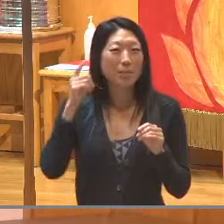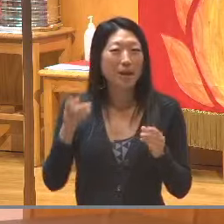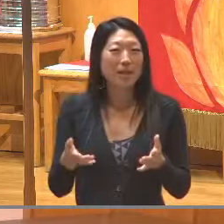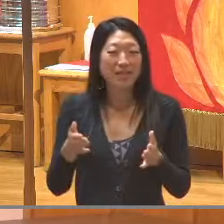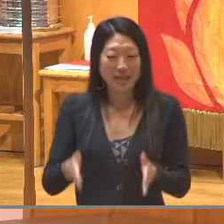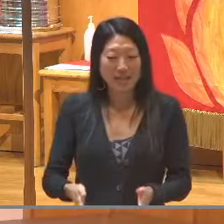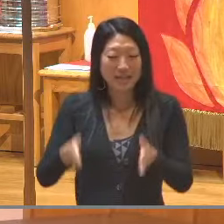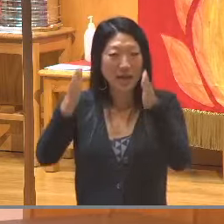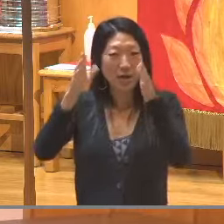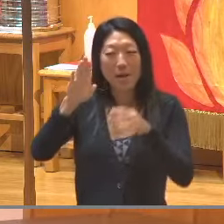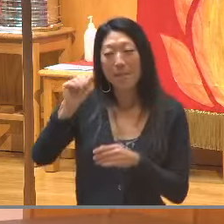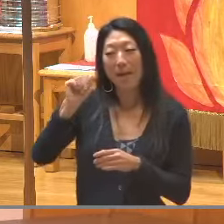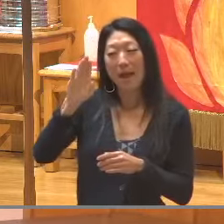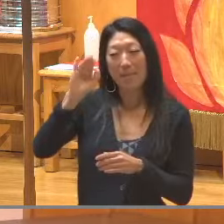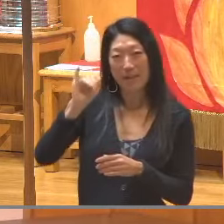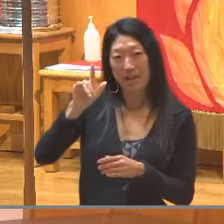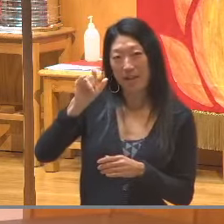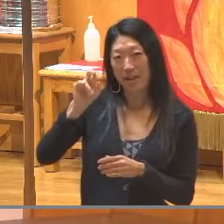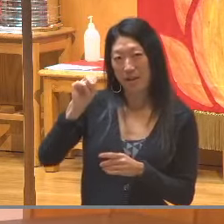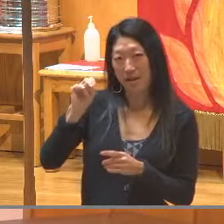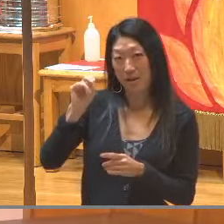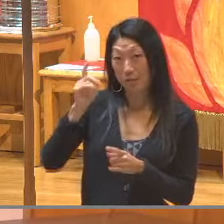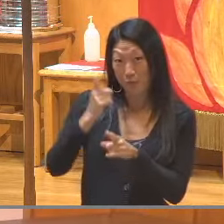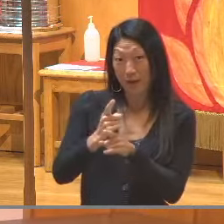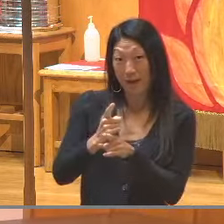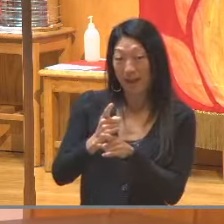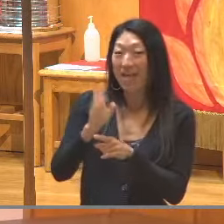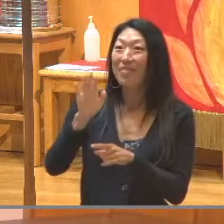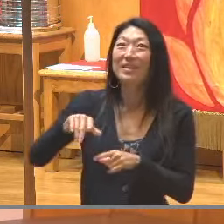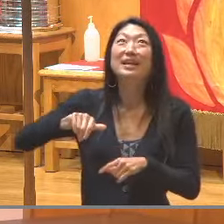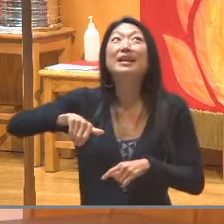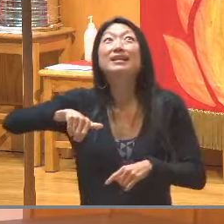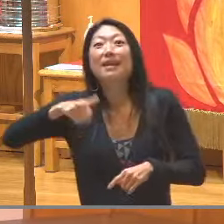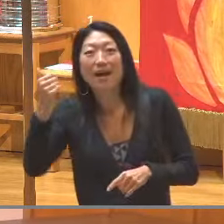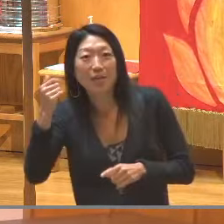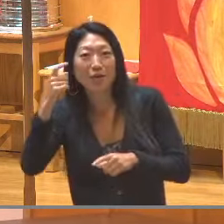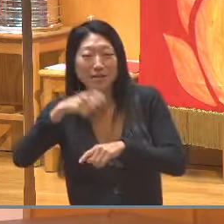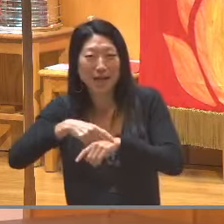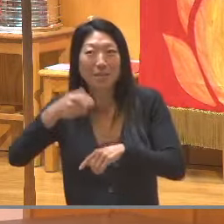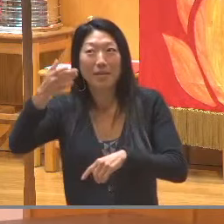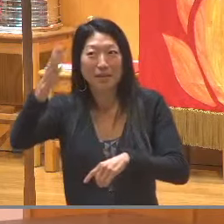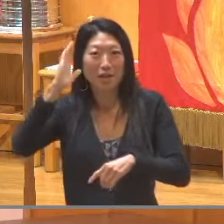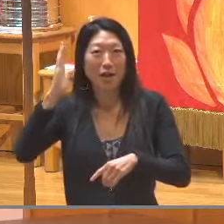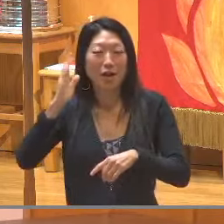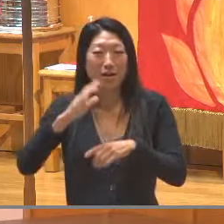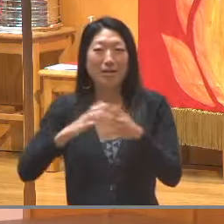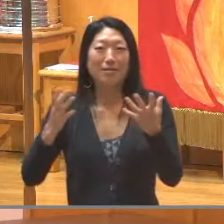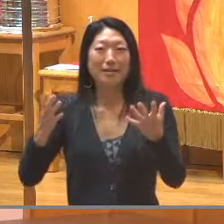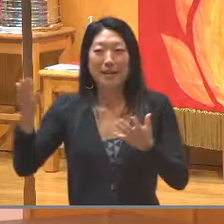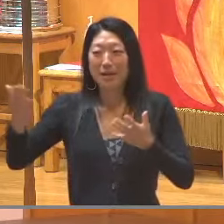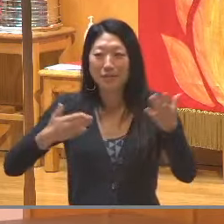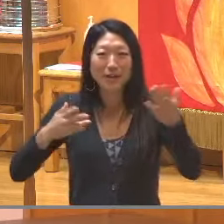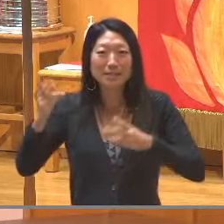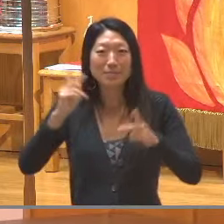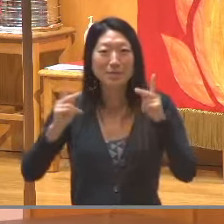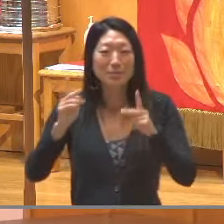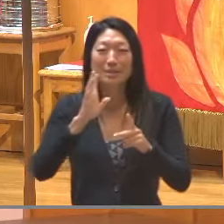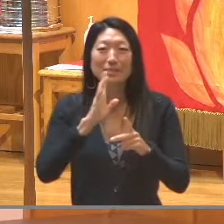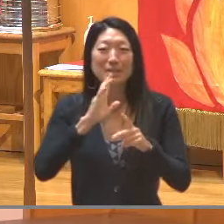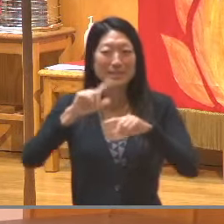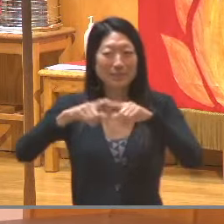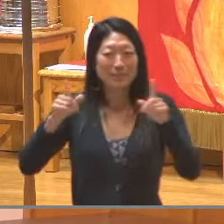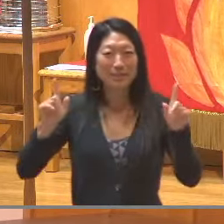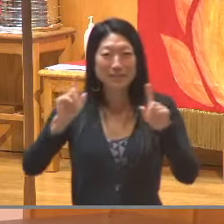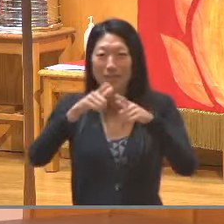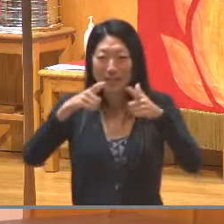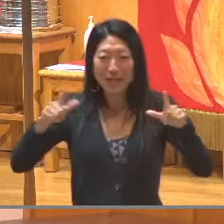the Tower of Babylon, right? And then that's another time where God, you know, invites people to speak all these different languages and